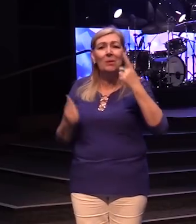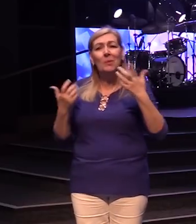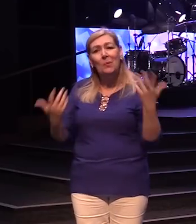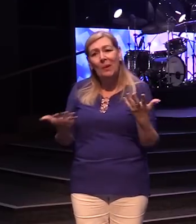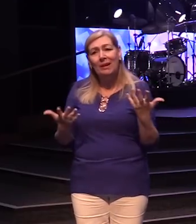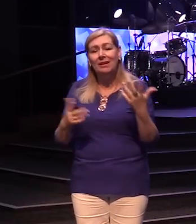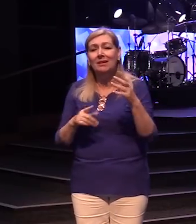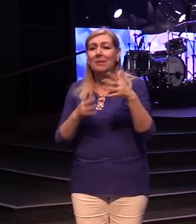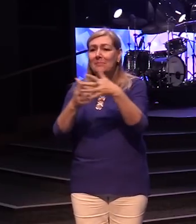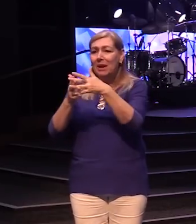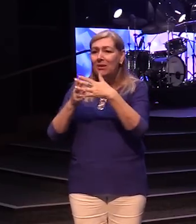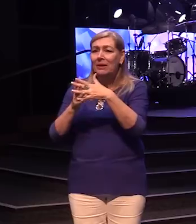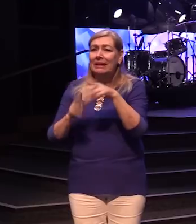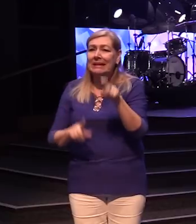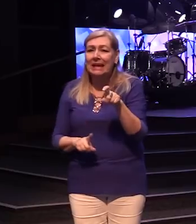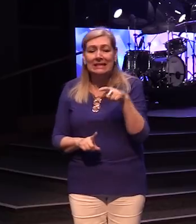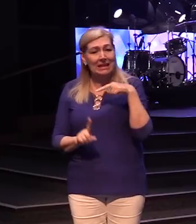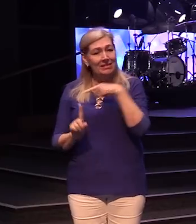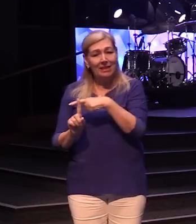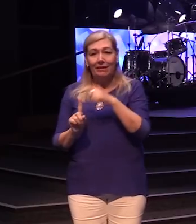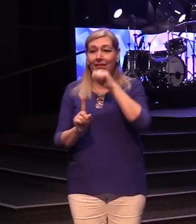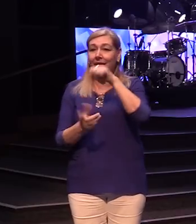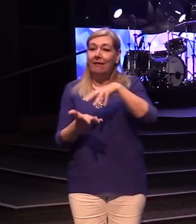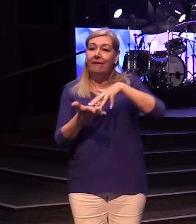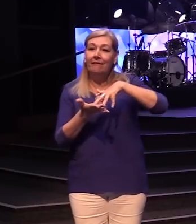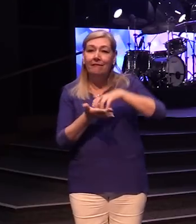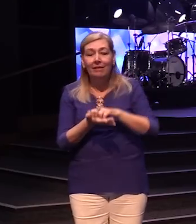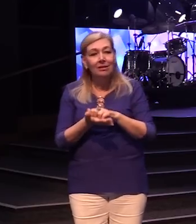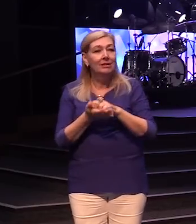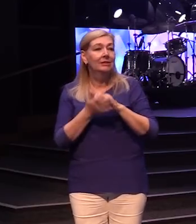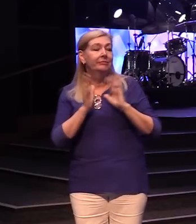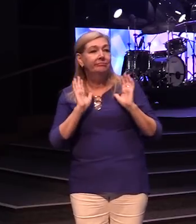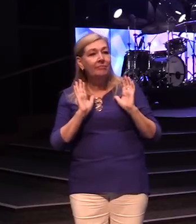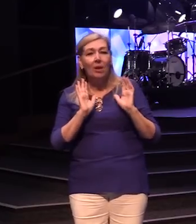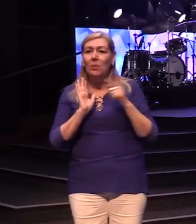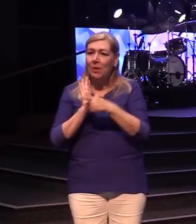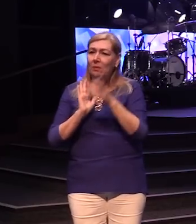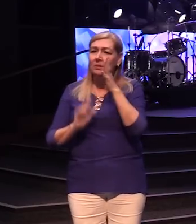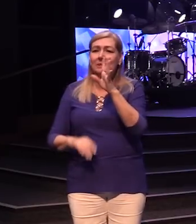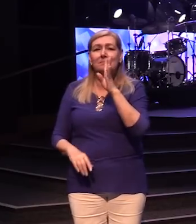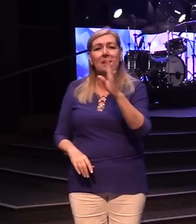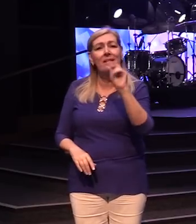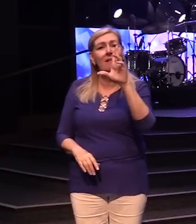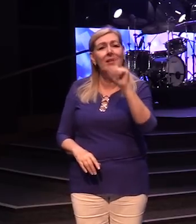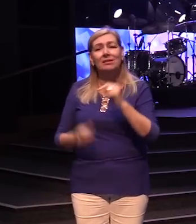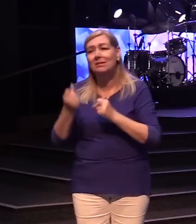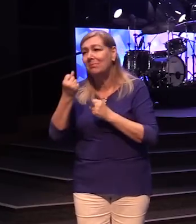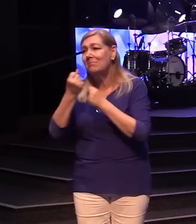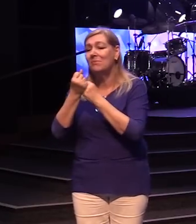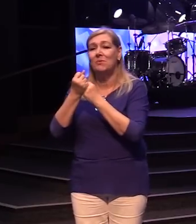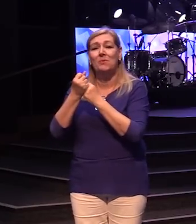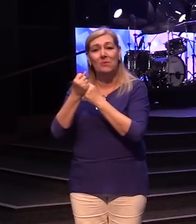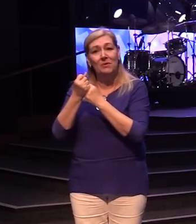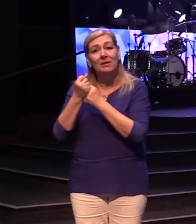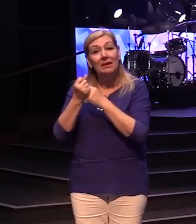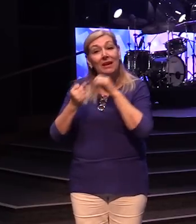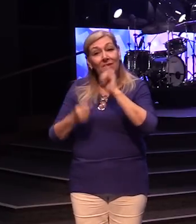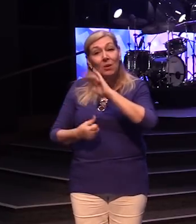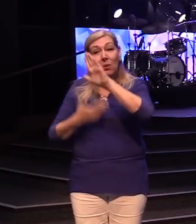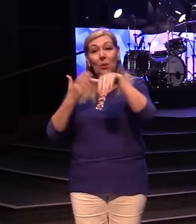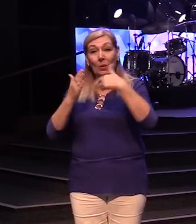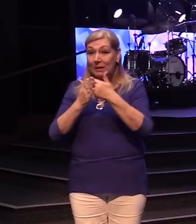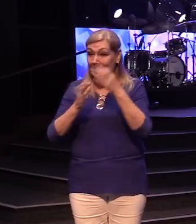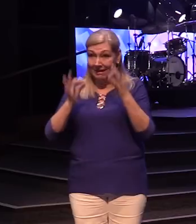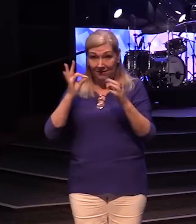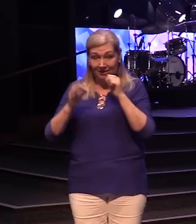rests on and that they do not want to see that fundamental cornerstone dislodged, that the whole thing